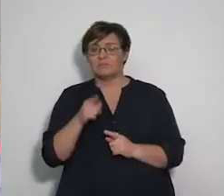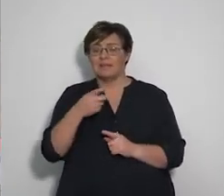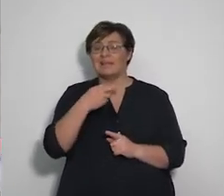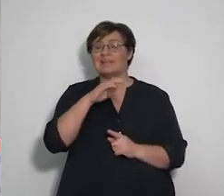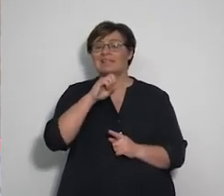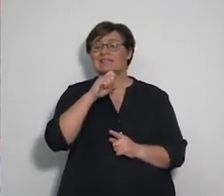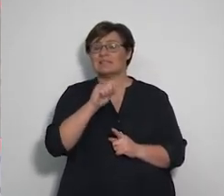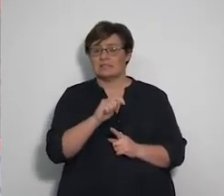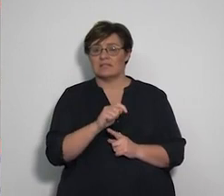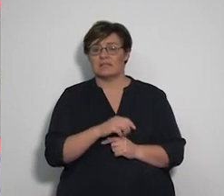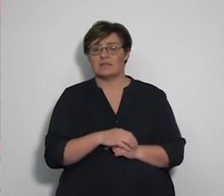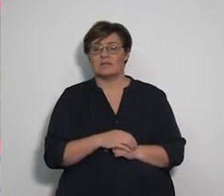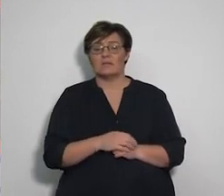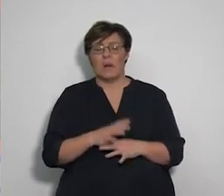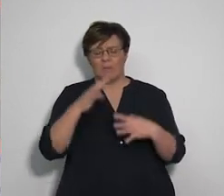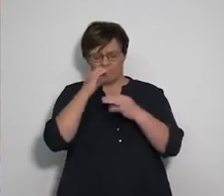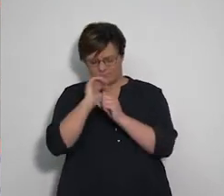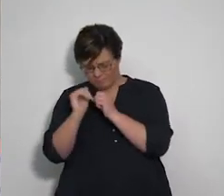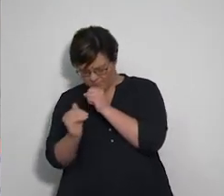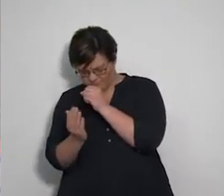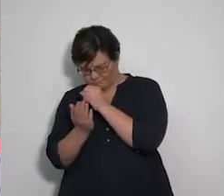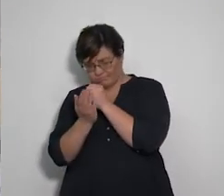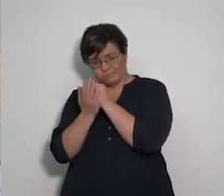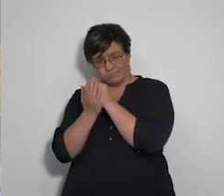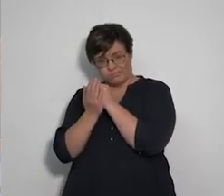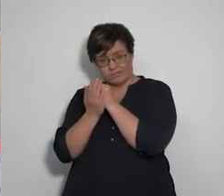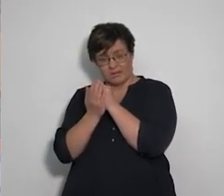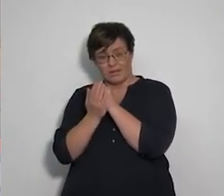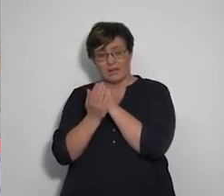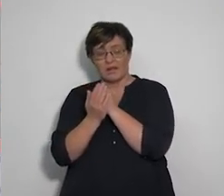species, yeast are in fact microscopic